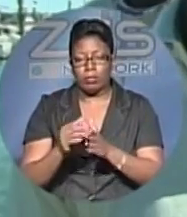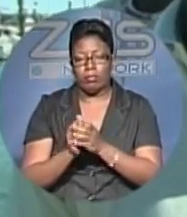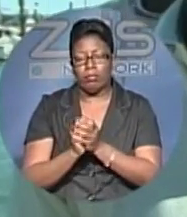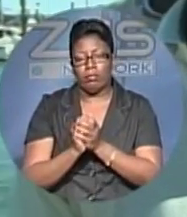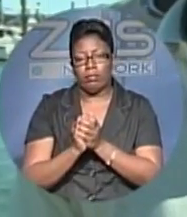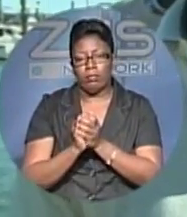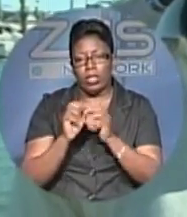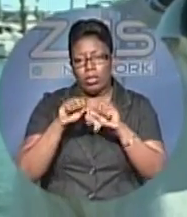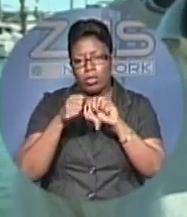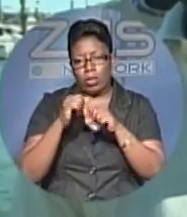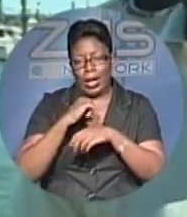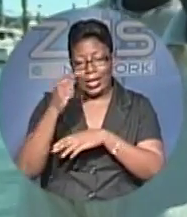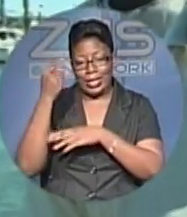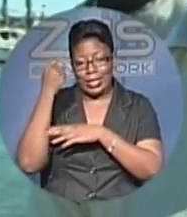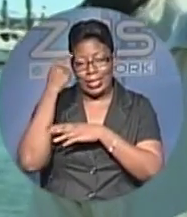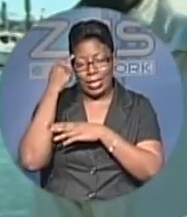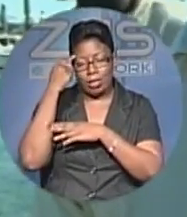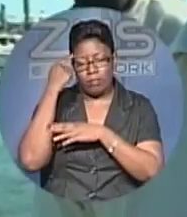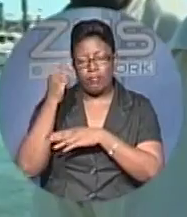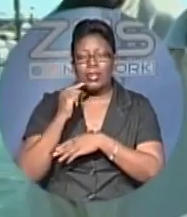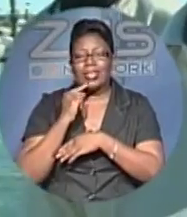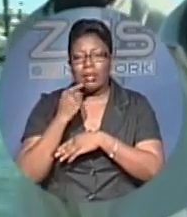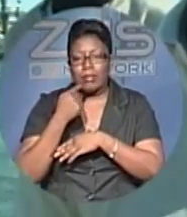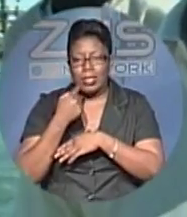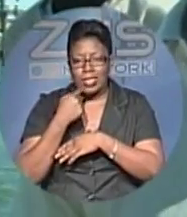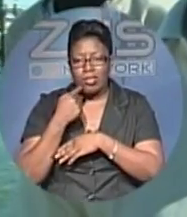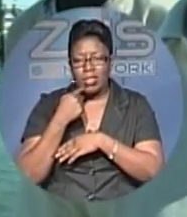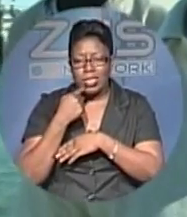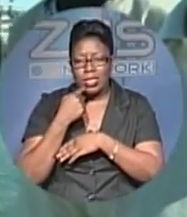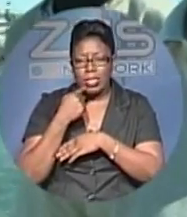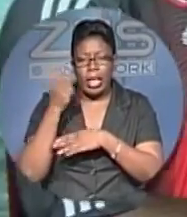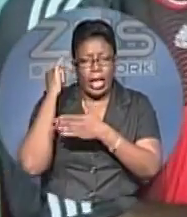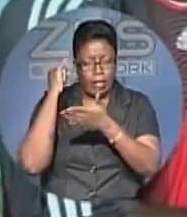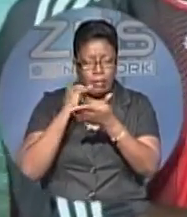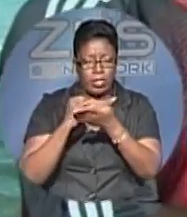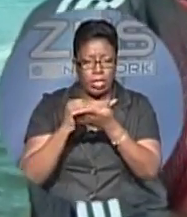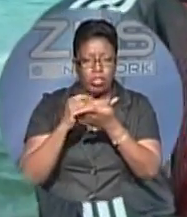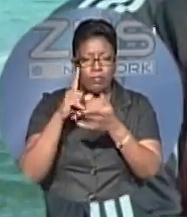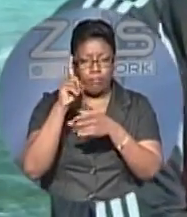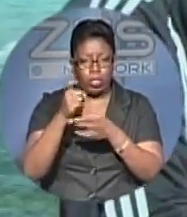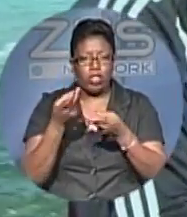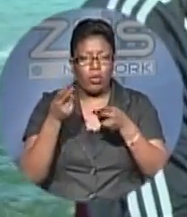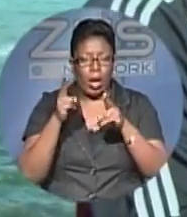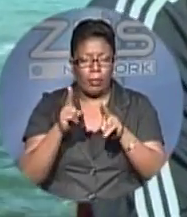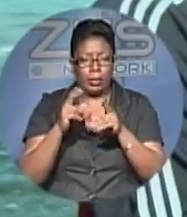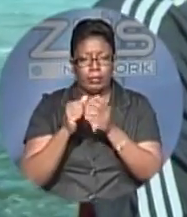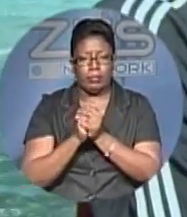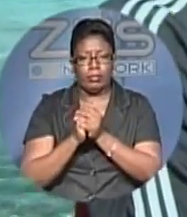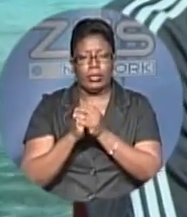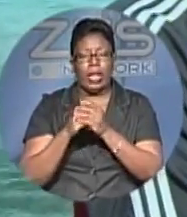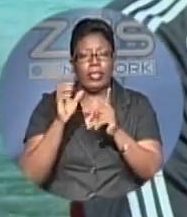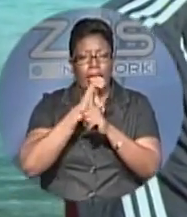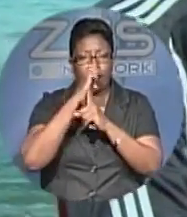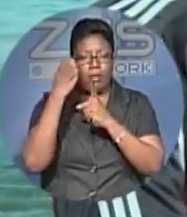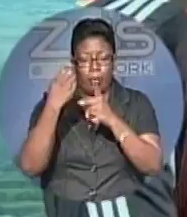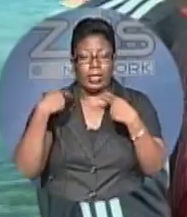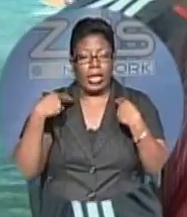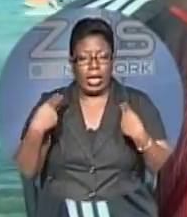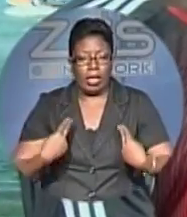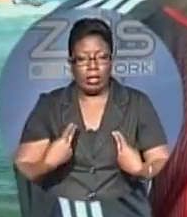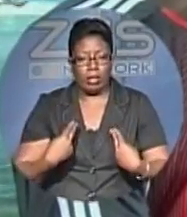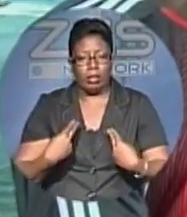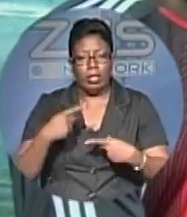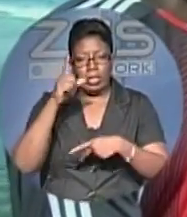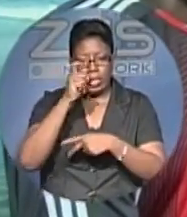So I think some serious investigation needs to take place. Until environmental health comes out here and direct